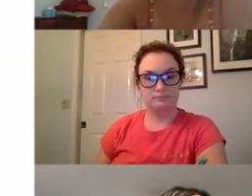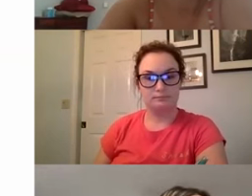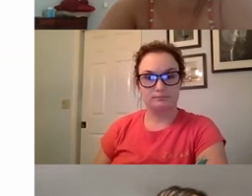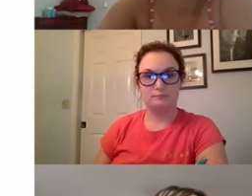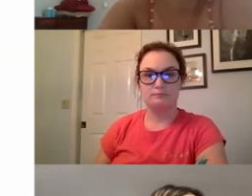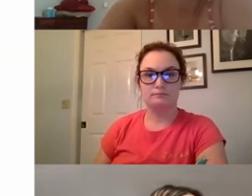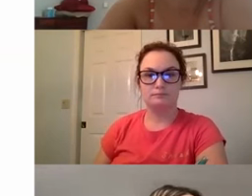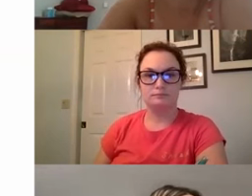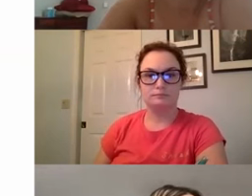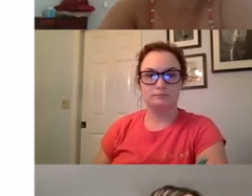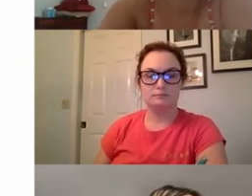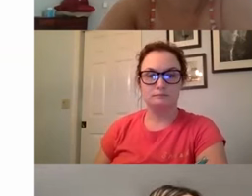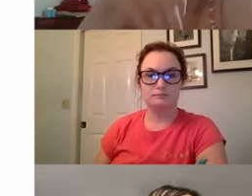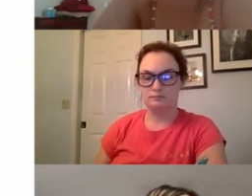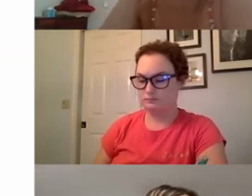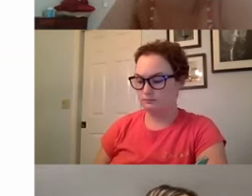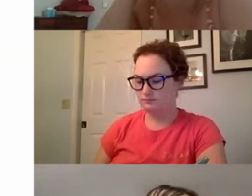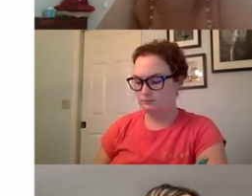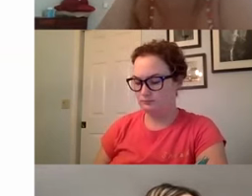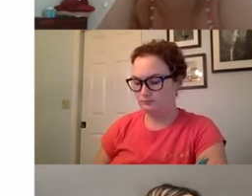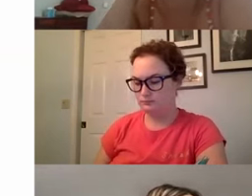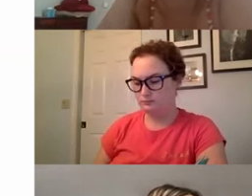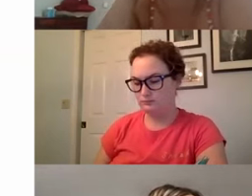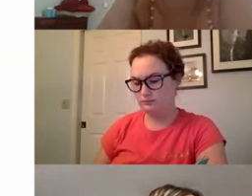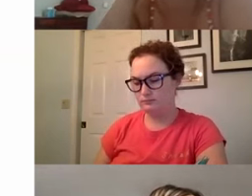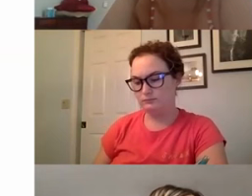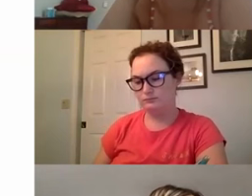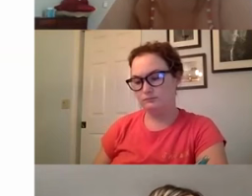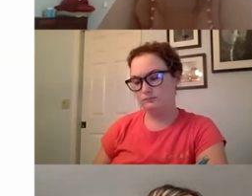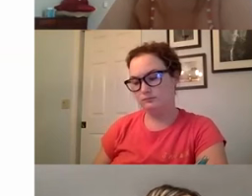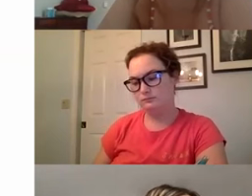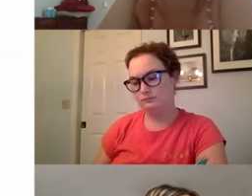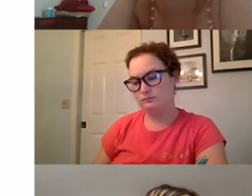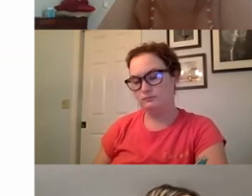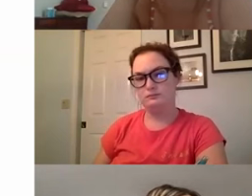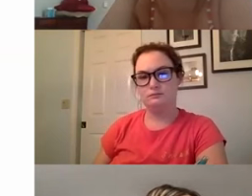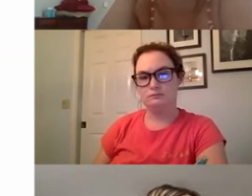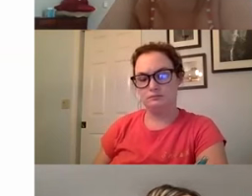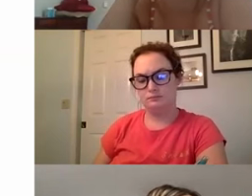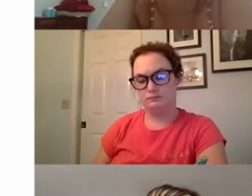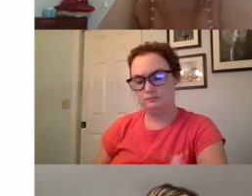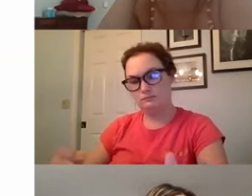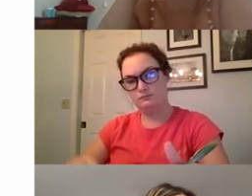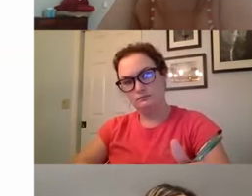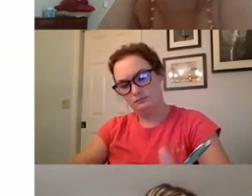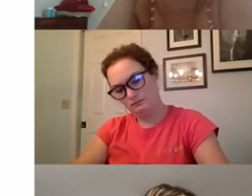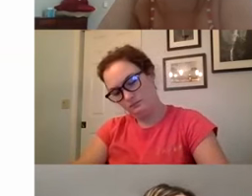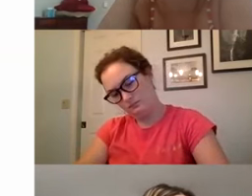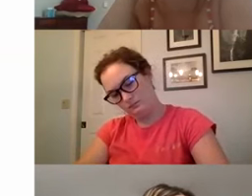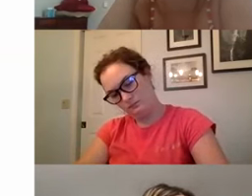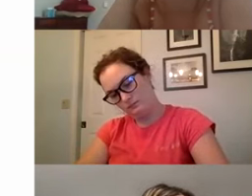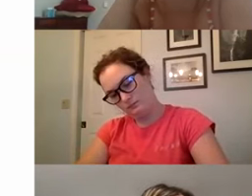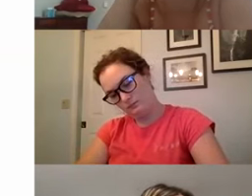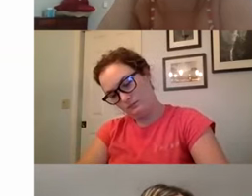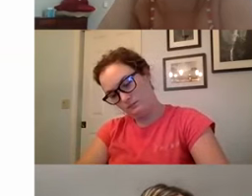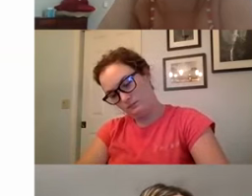better. Quick question. Yes. So the process of the codon, I don't know if I'm going to say this right, but the